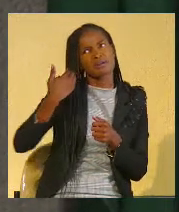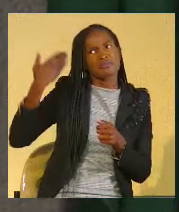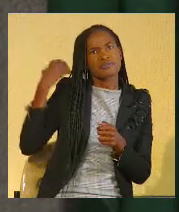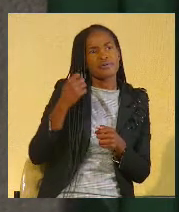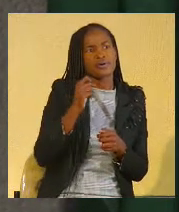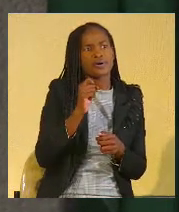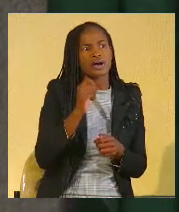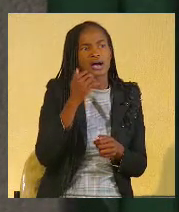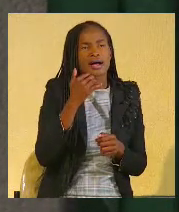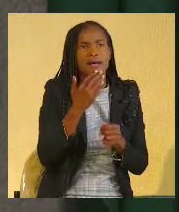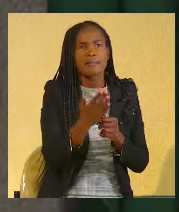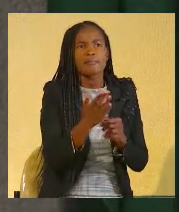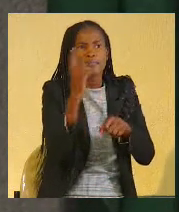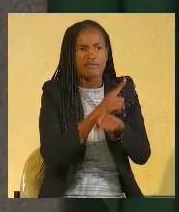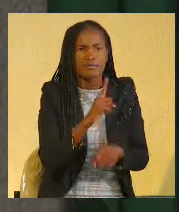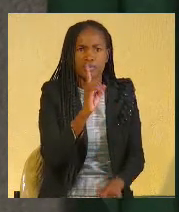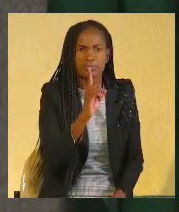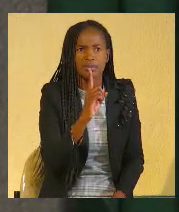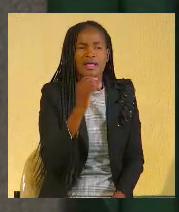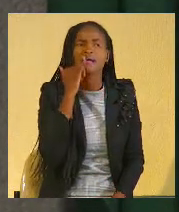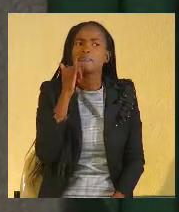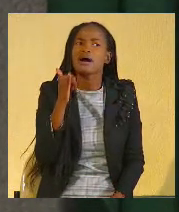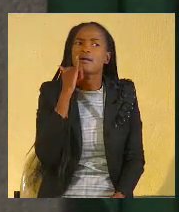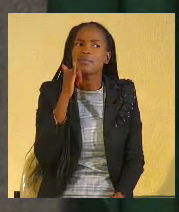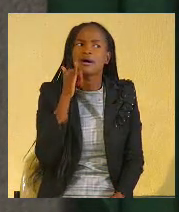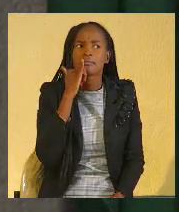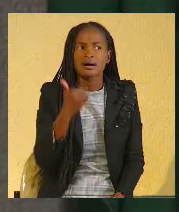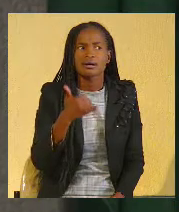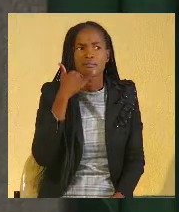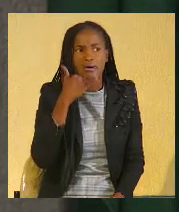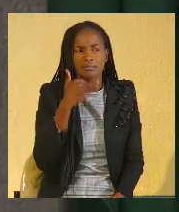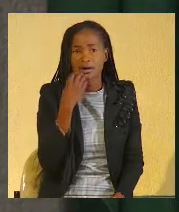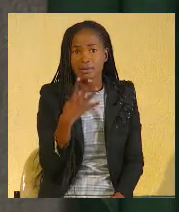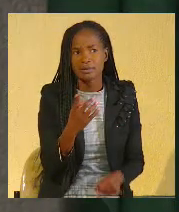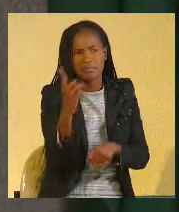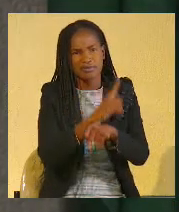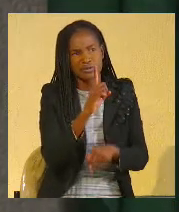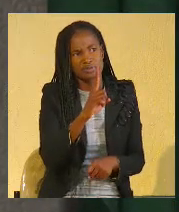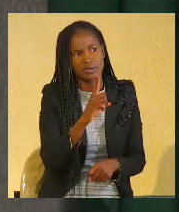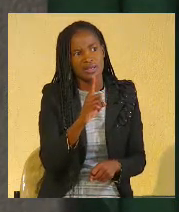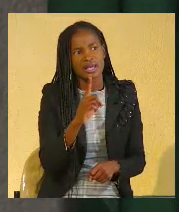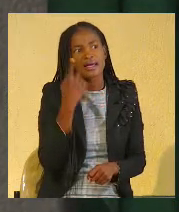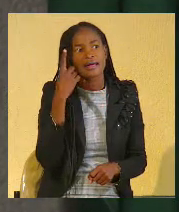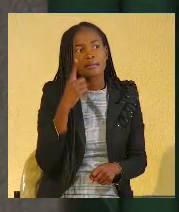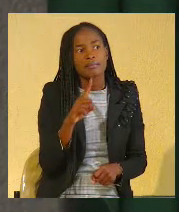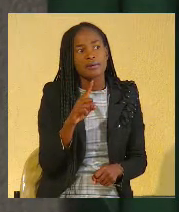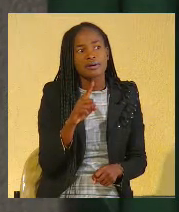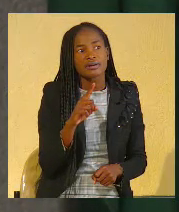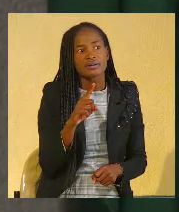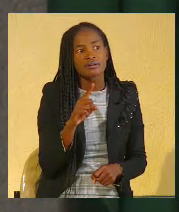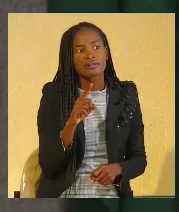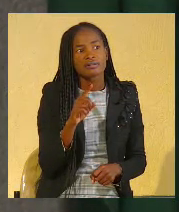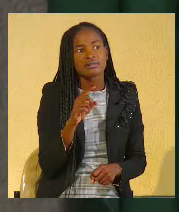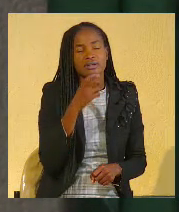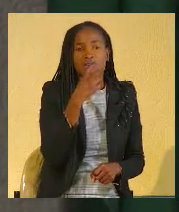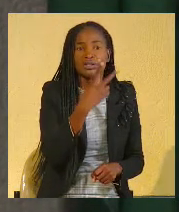many calls are received per day? And I didn't have that figure, but I can confidently you that no less than